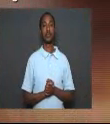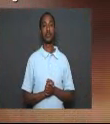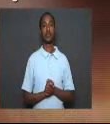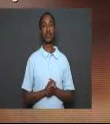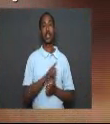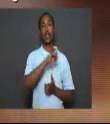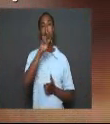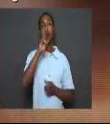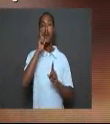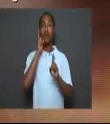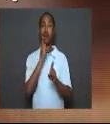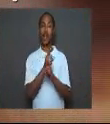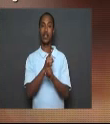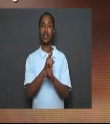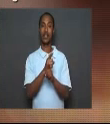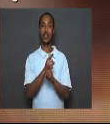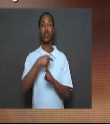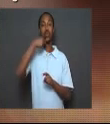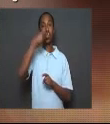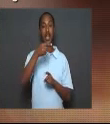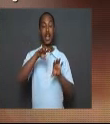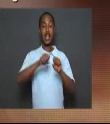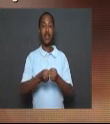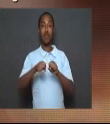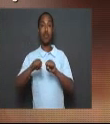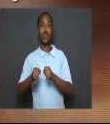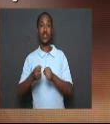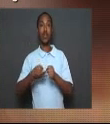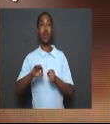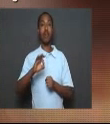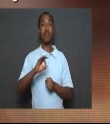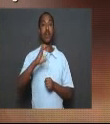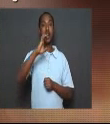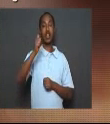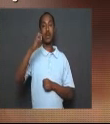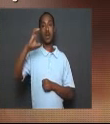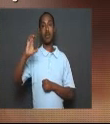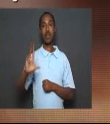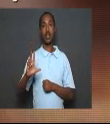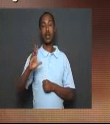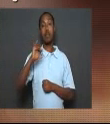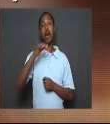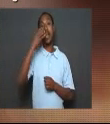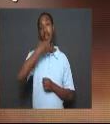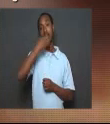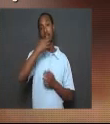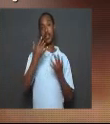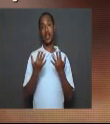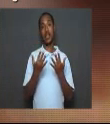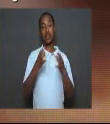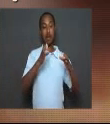You were correct to say that the decomposition of the limestone by heat in the blast